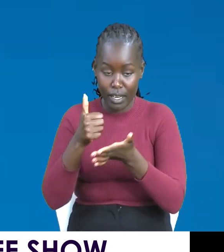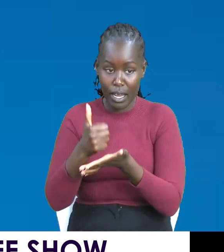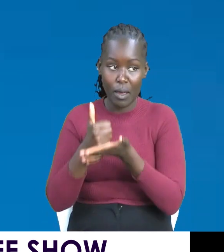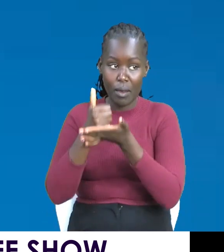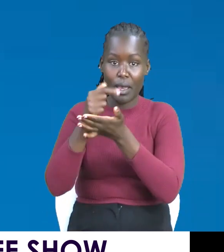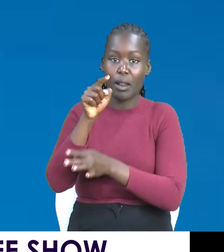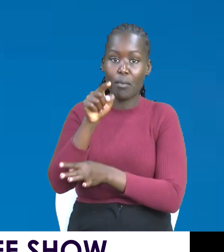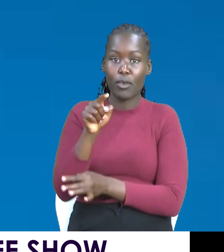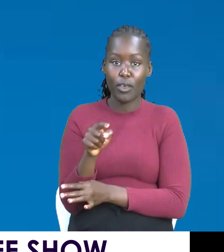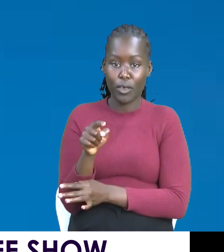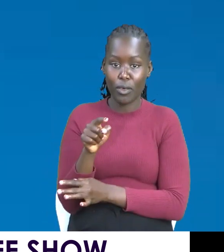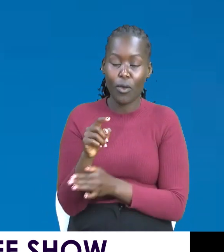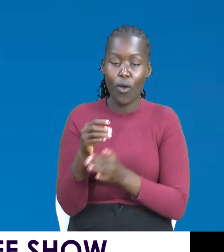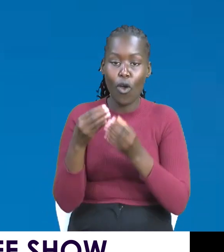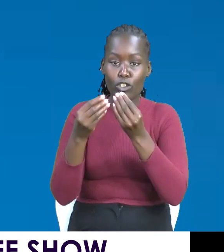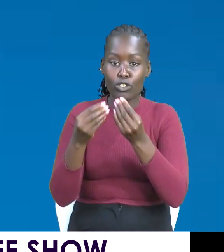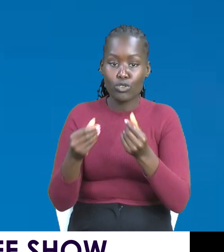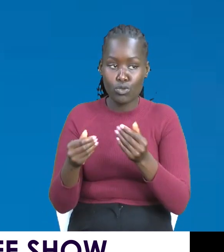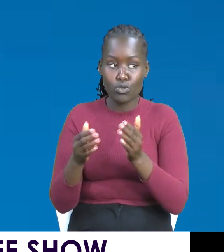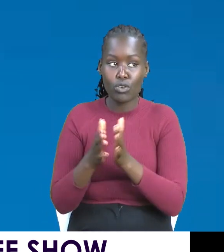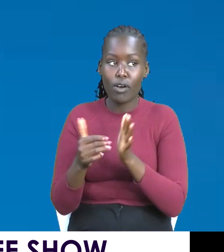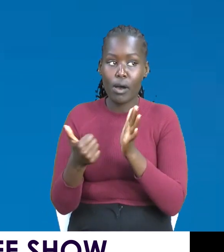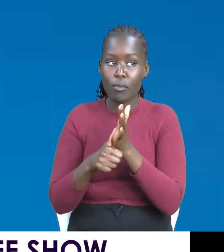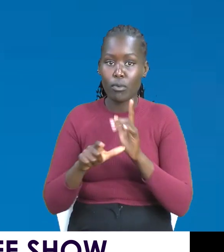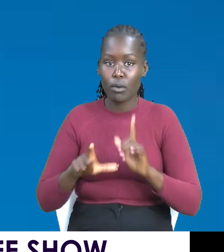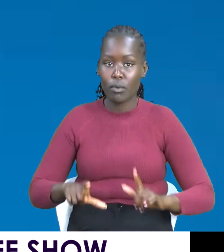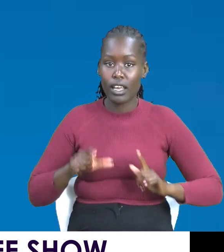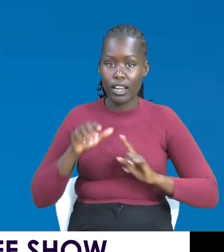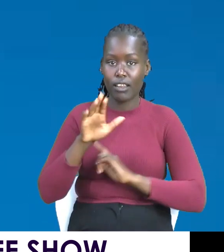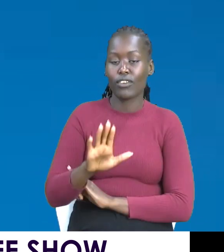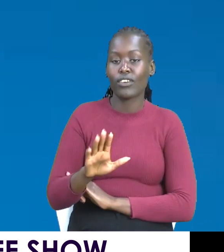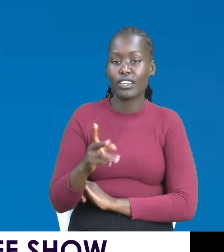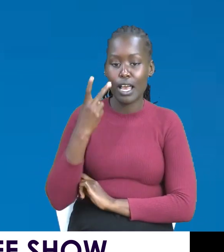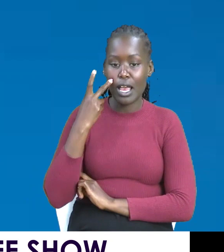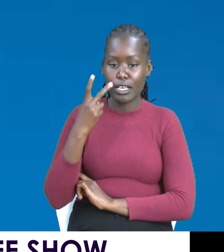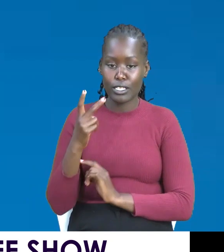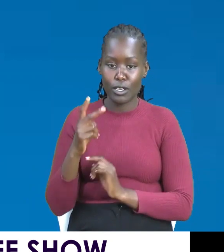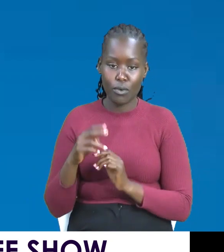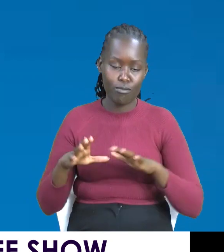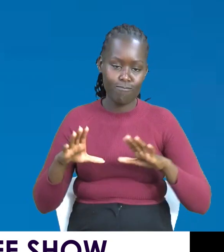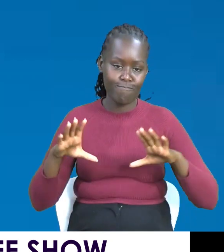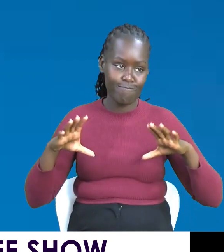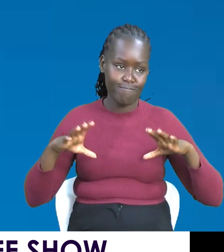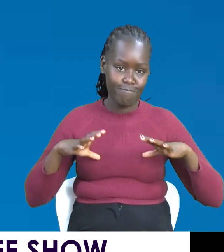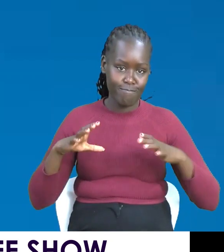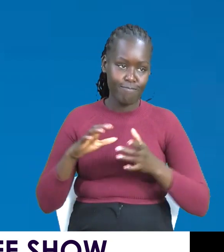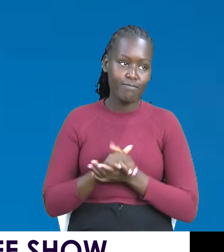you address a certain issue in your life. See you after the break.